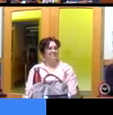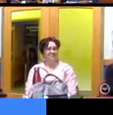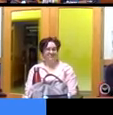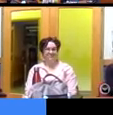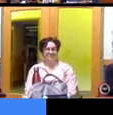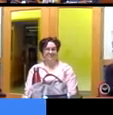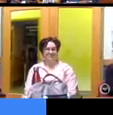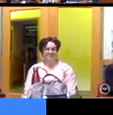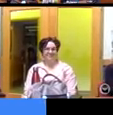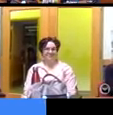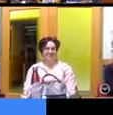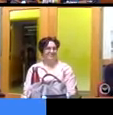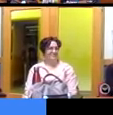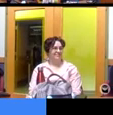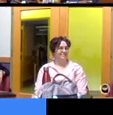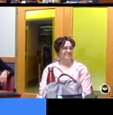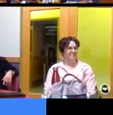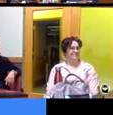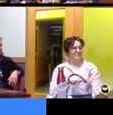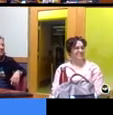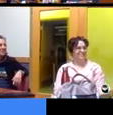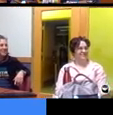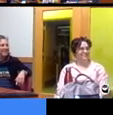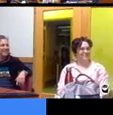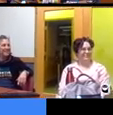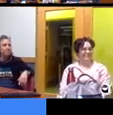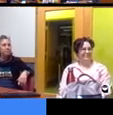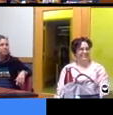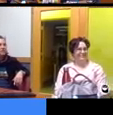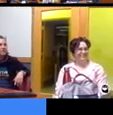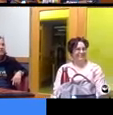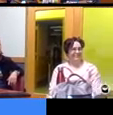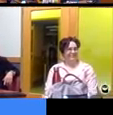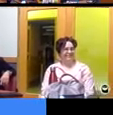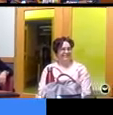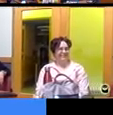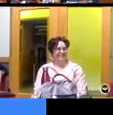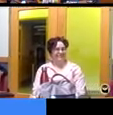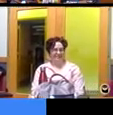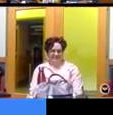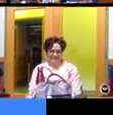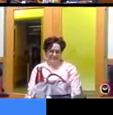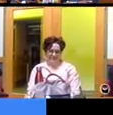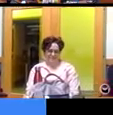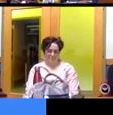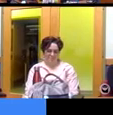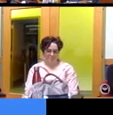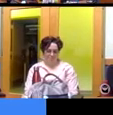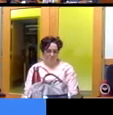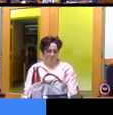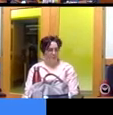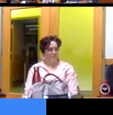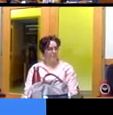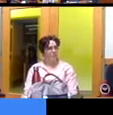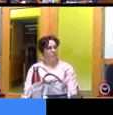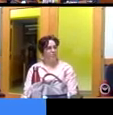And I thought, you know, she was speaking to her Mainer population. And, you know, I think with either abortion, heavy cramping